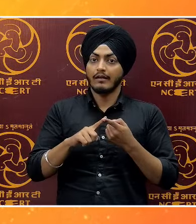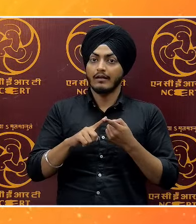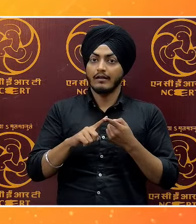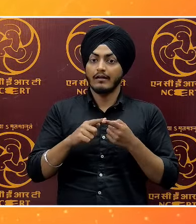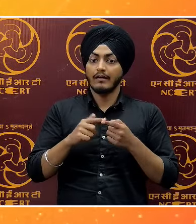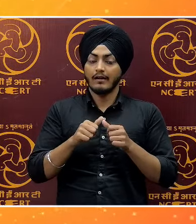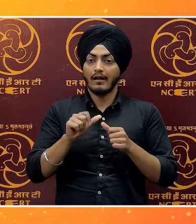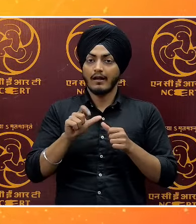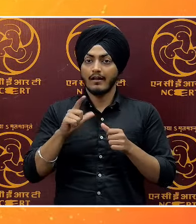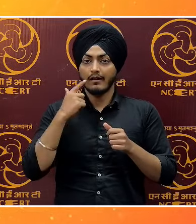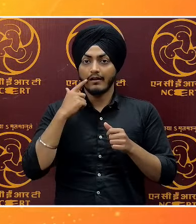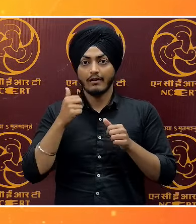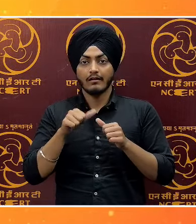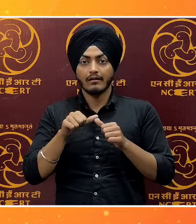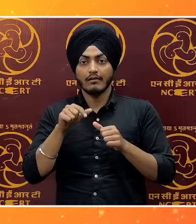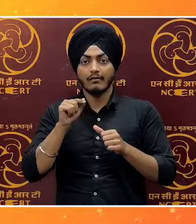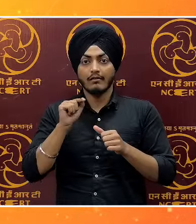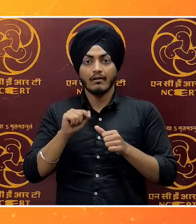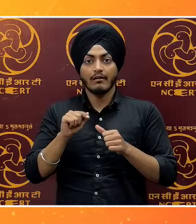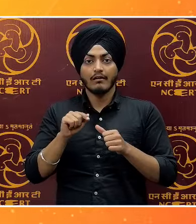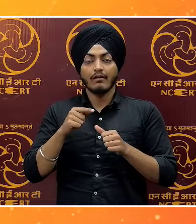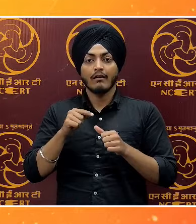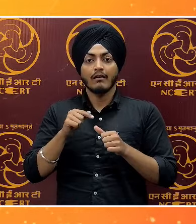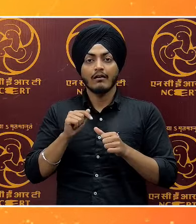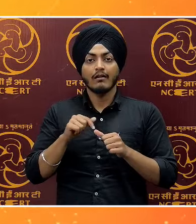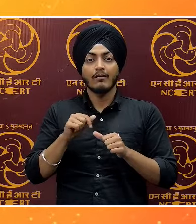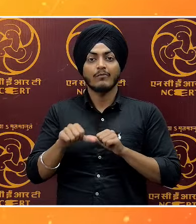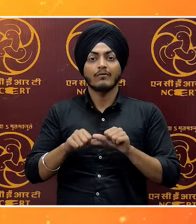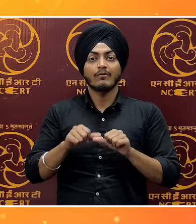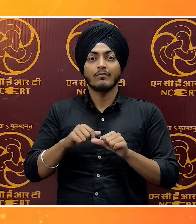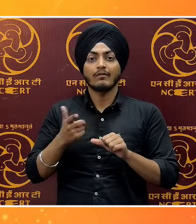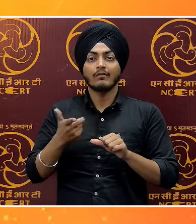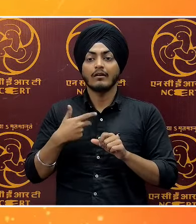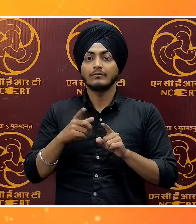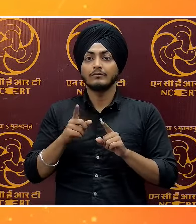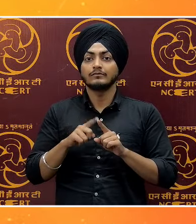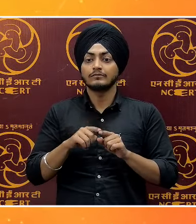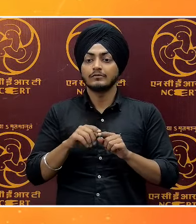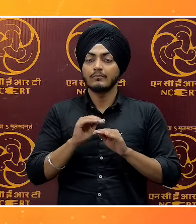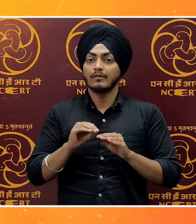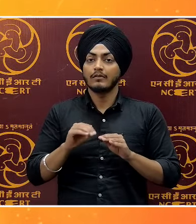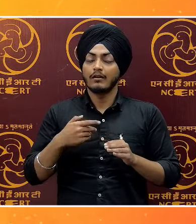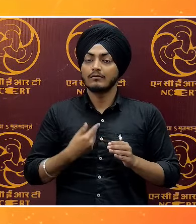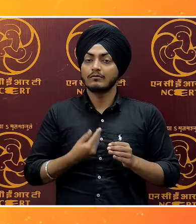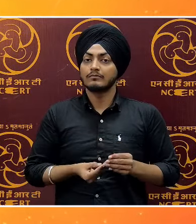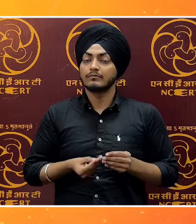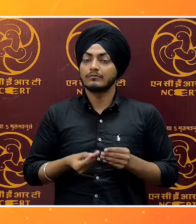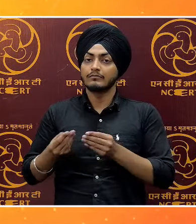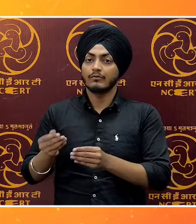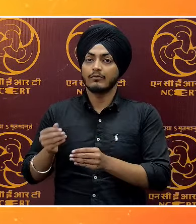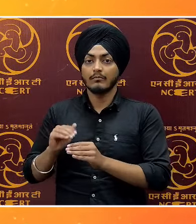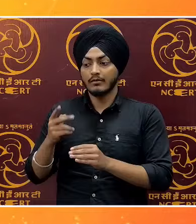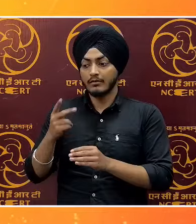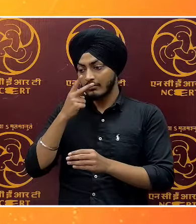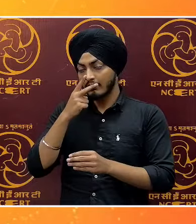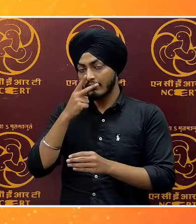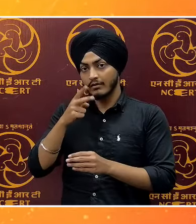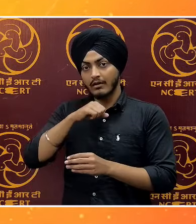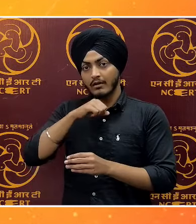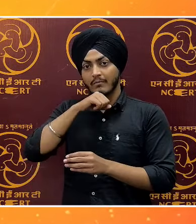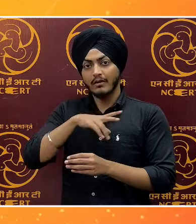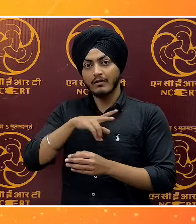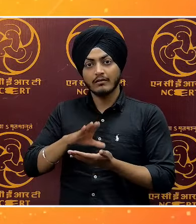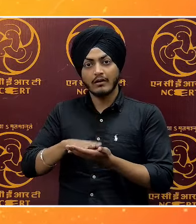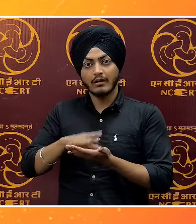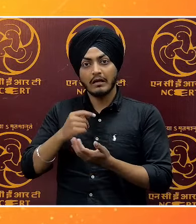real objects if it is possible to bring that to the classroom. Lovely. So for our young learners, it